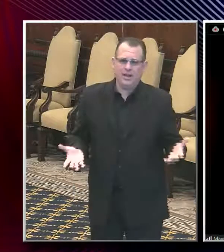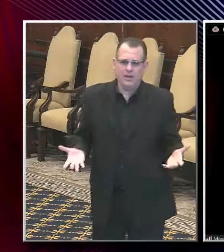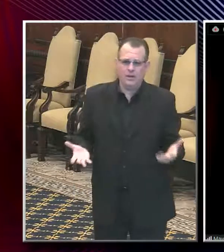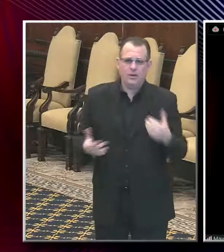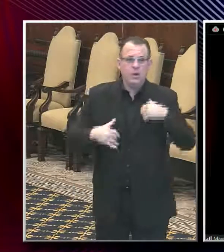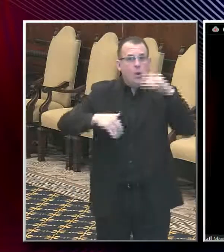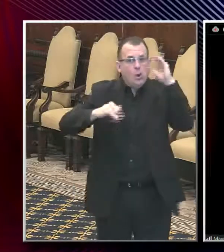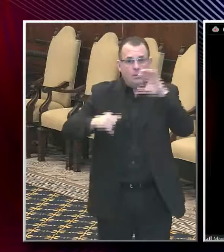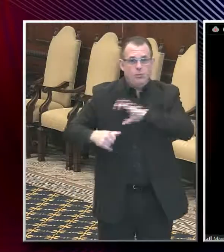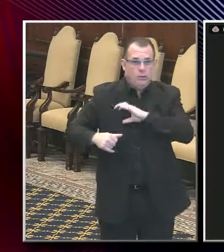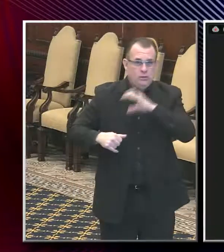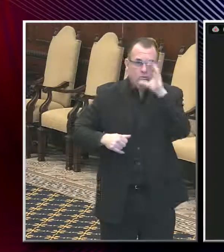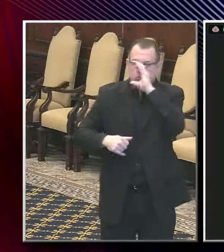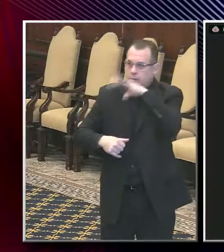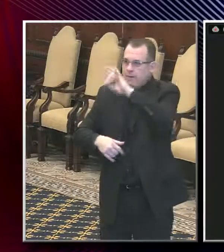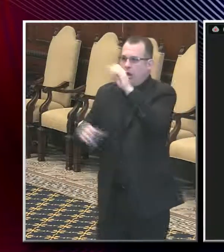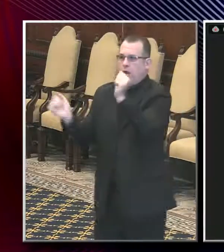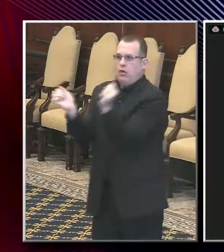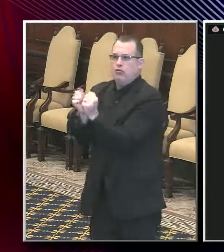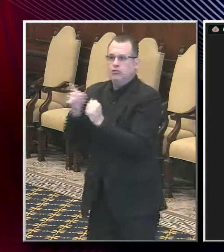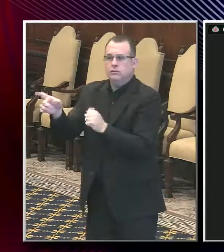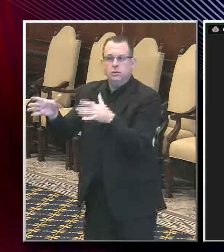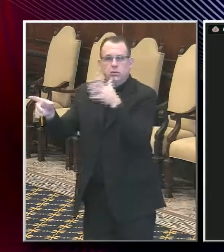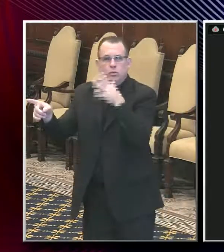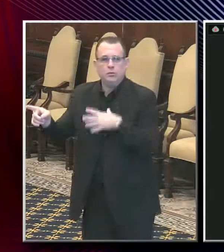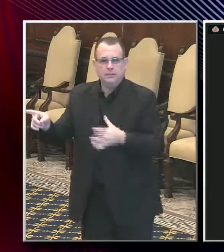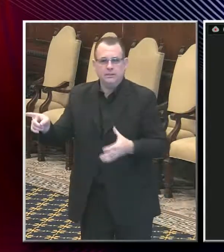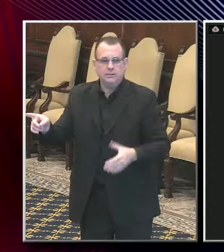arrest her. Thank you very much.